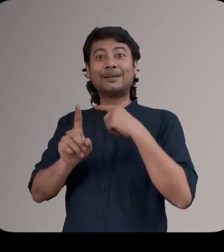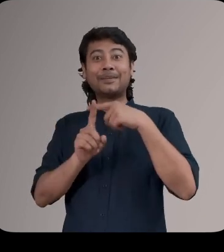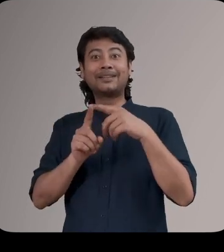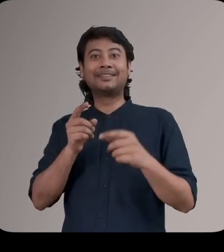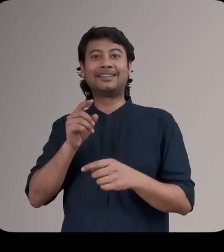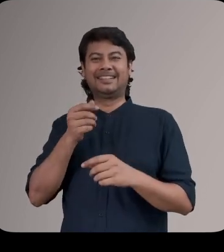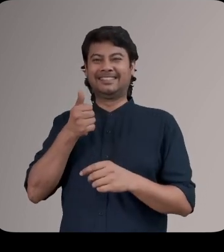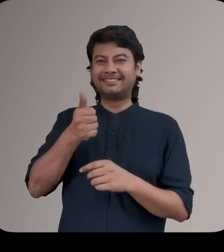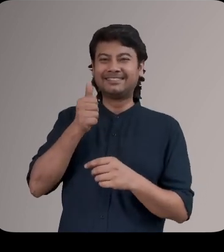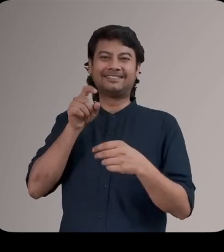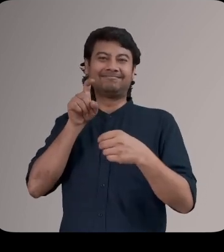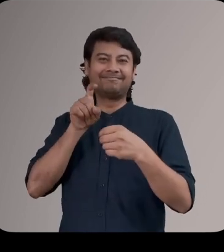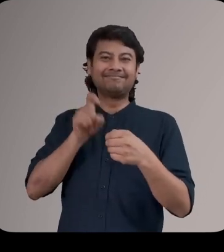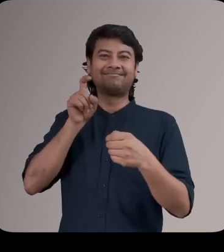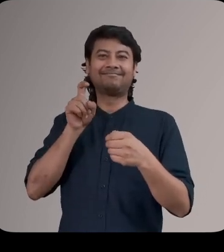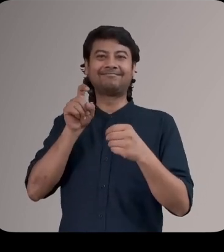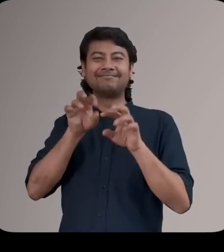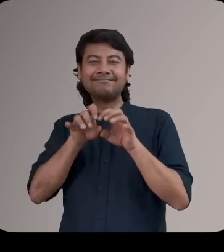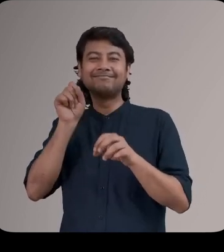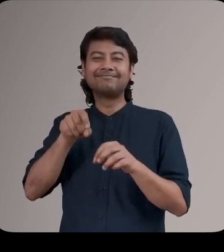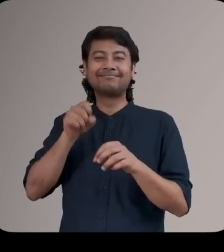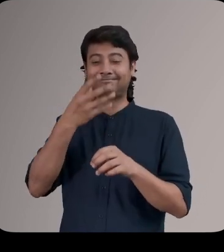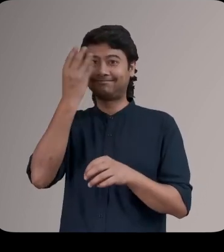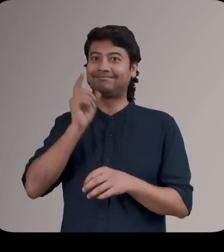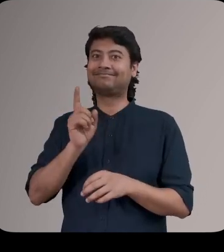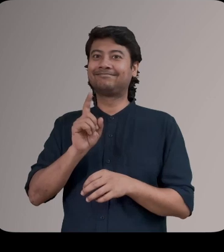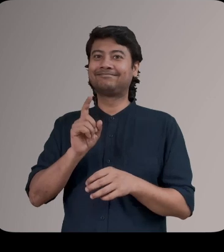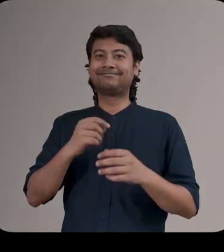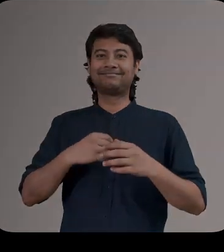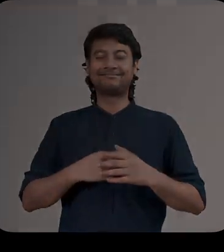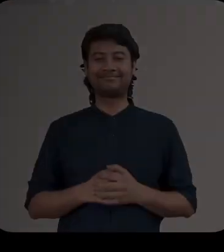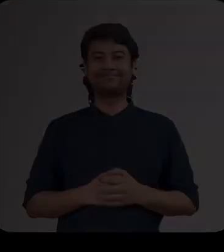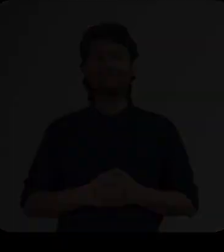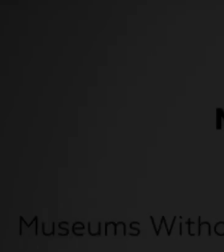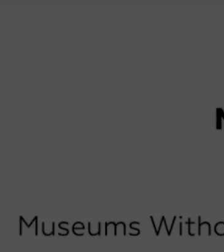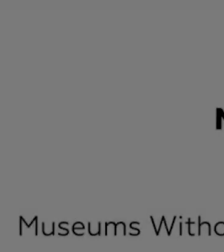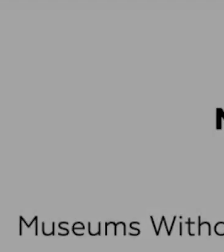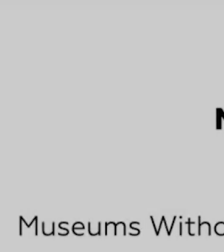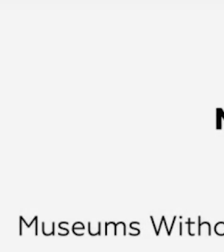for more episodes and don't forget to like, comment, and subscribe.